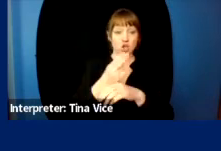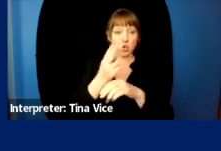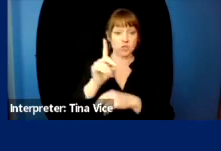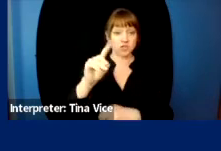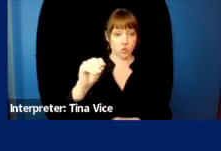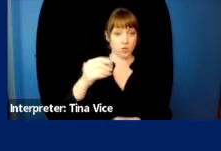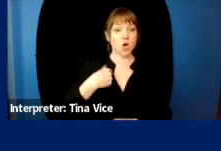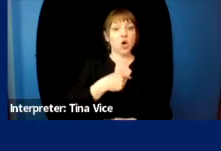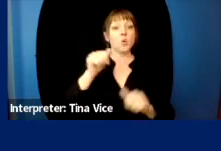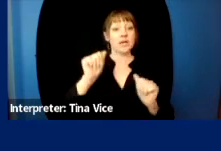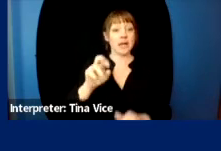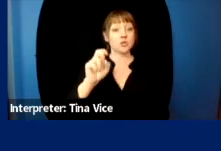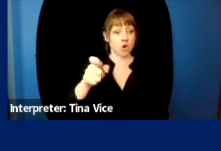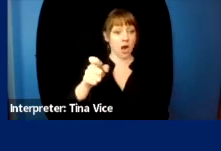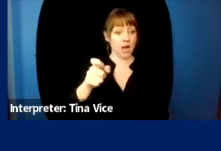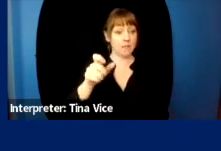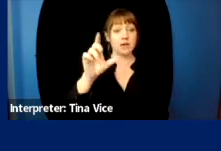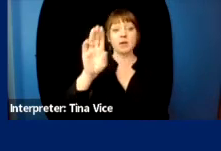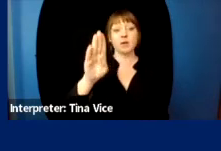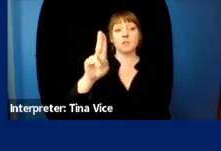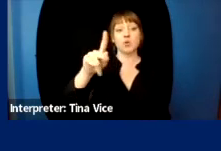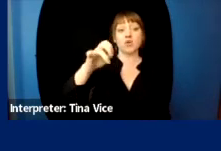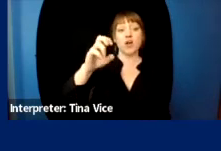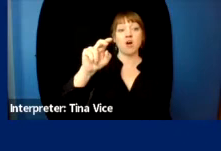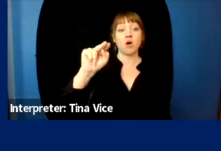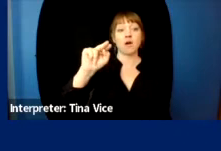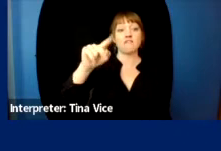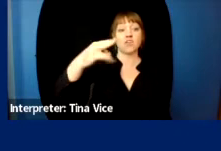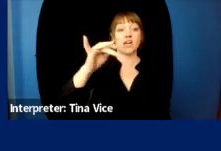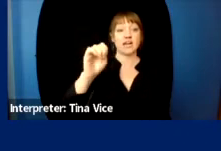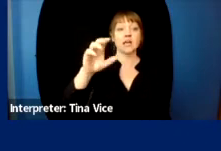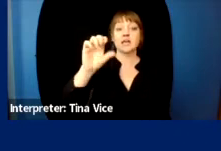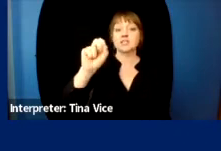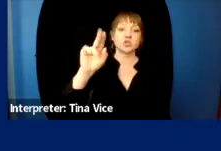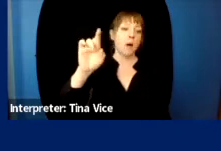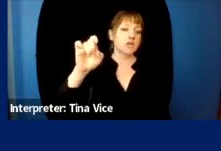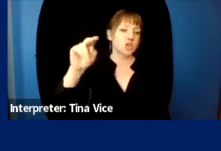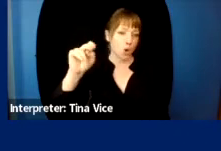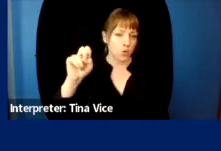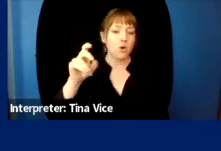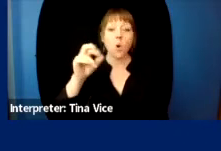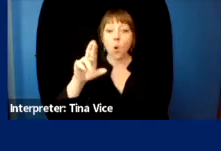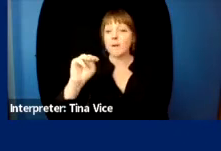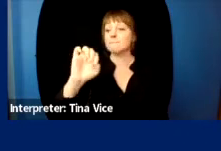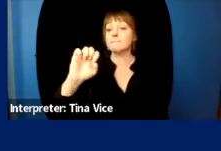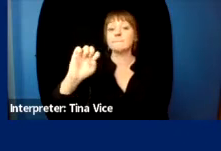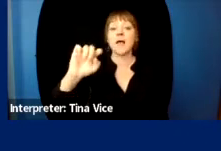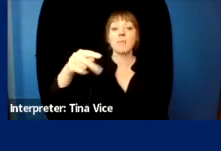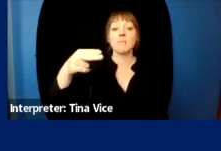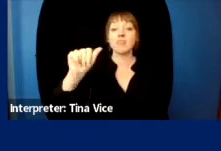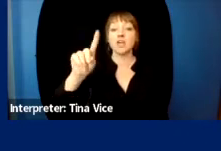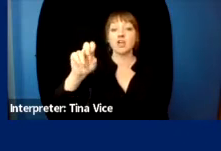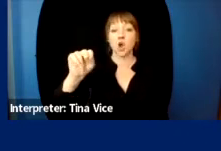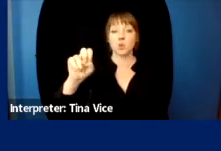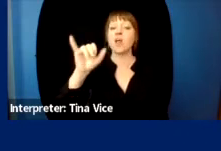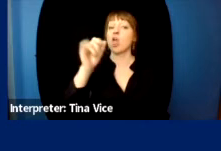prescribe buprenorphine, which you know is Suboxone, or methadone. Those are the 2 medications that have the widest body of